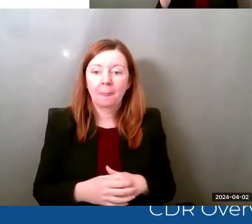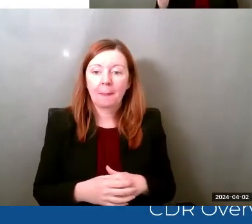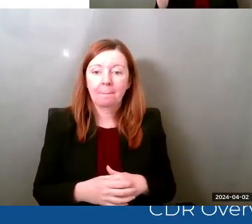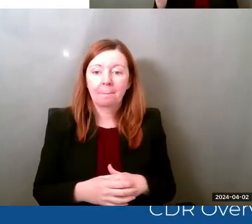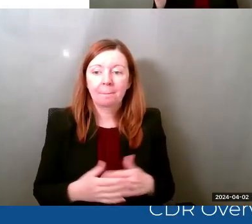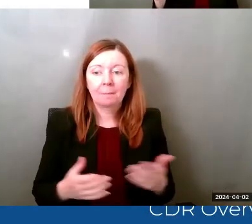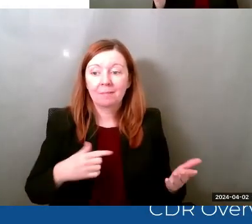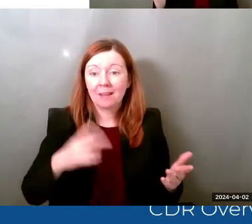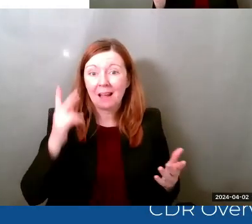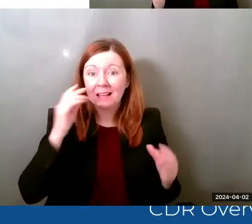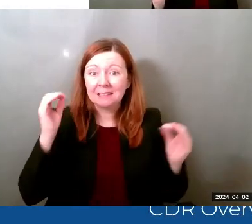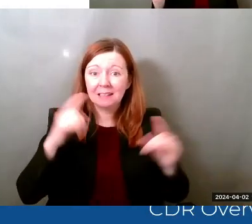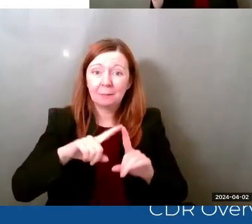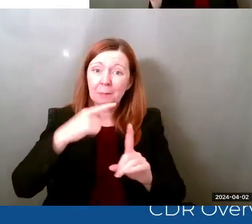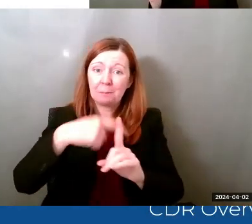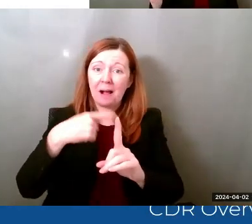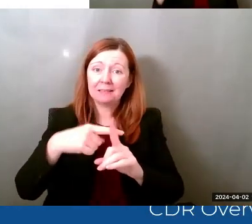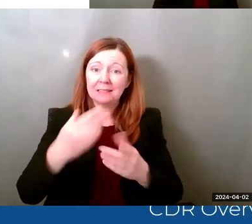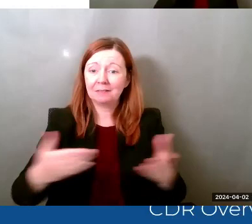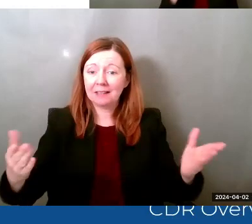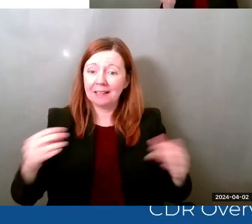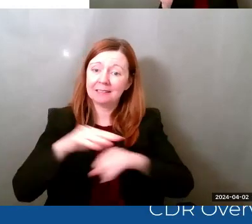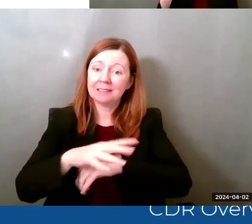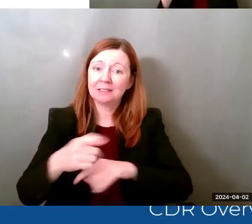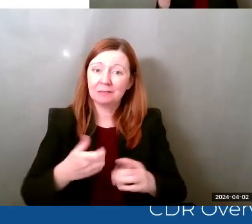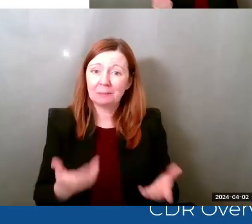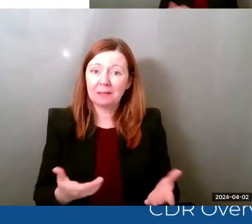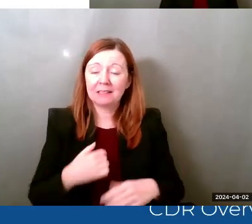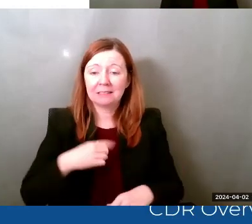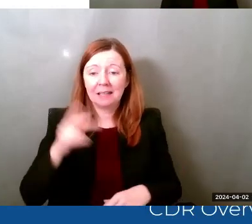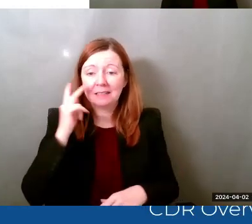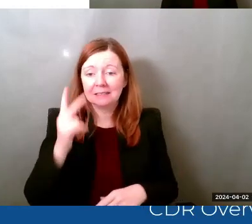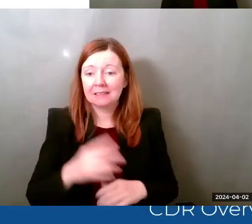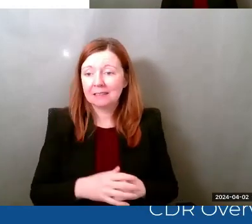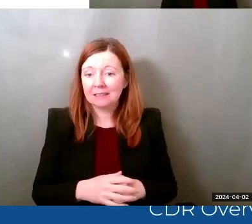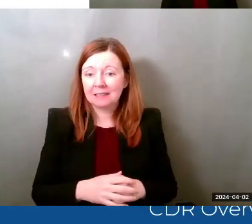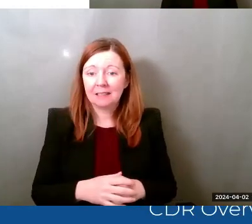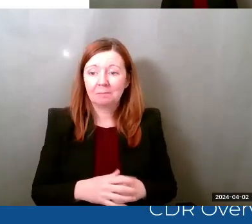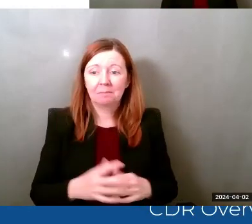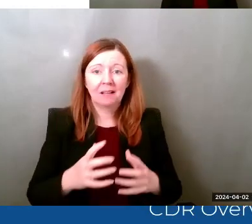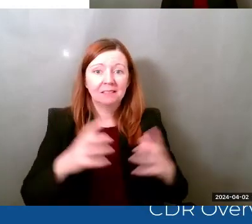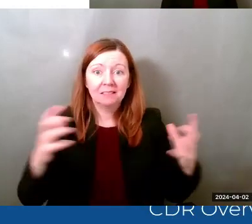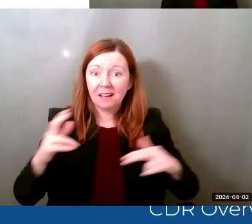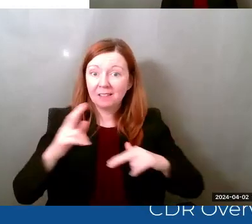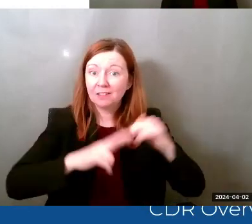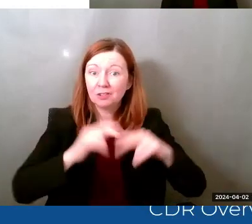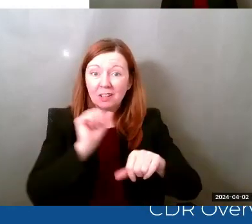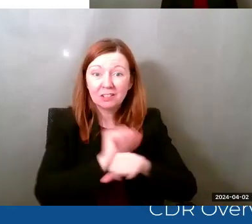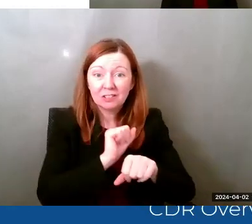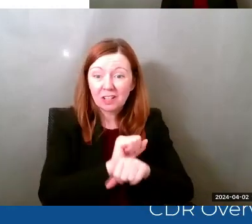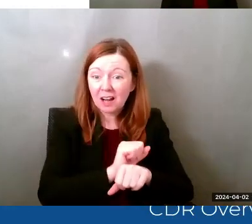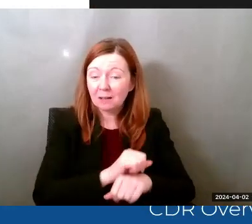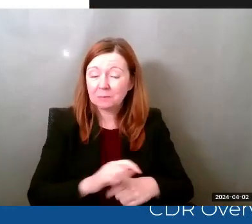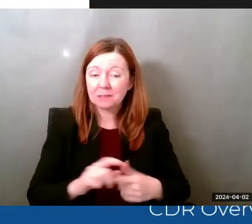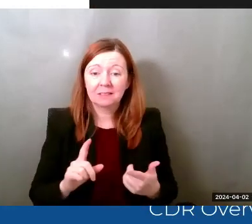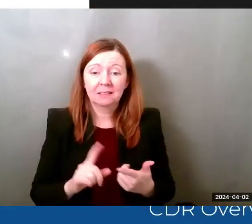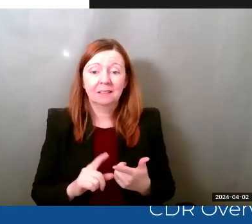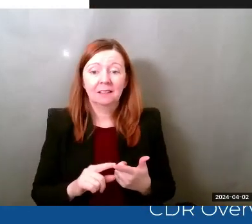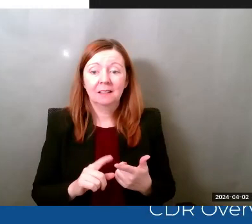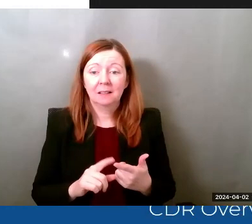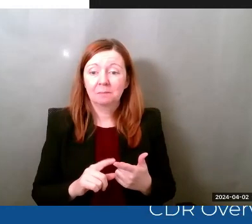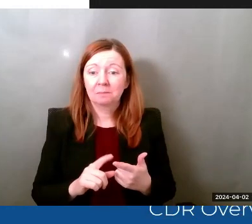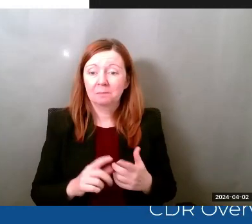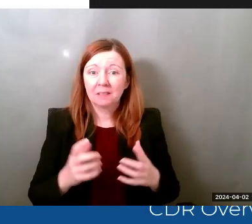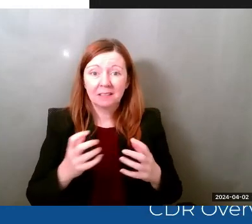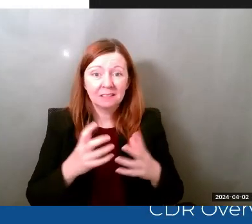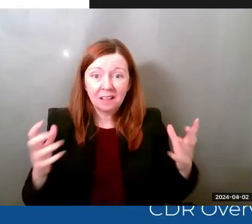I just see nothing but positive things out of this. I see a ton of construction jobs coming out of it. There'll be a